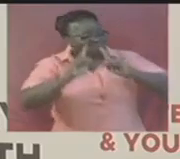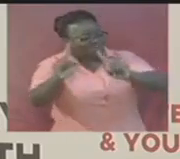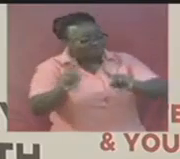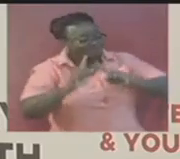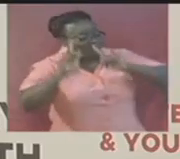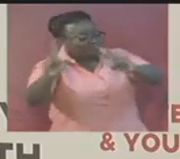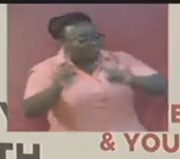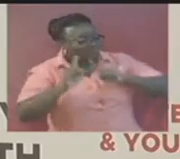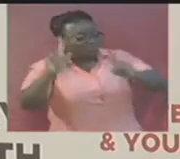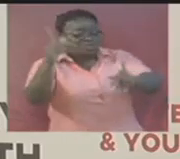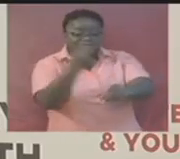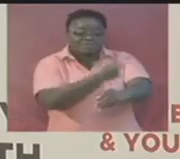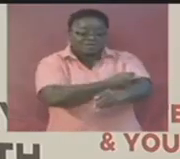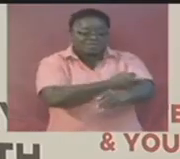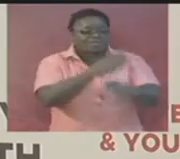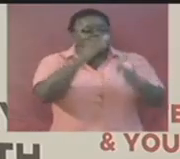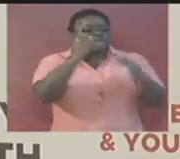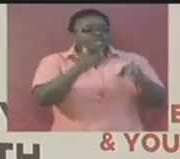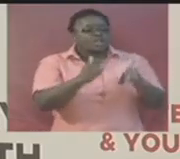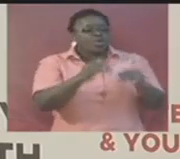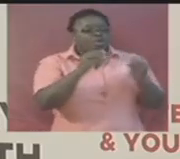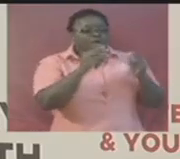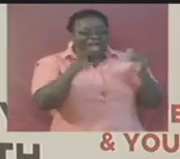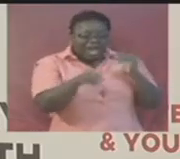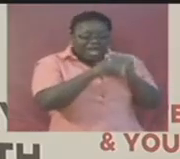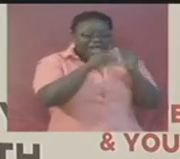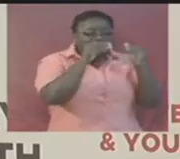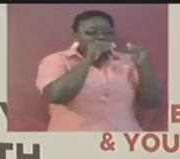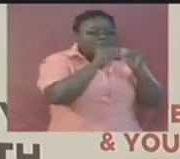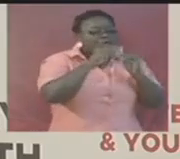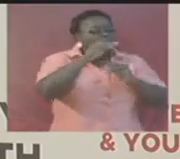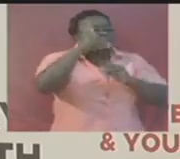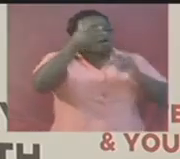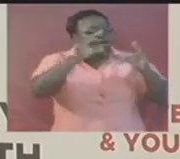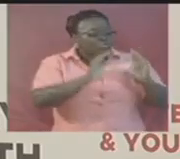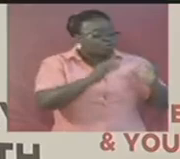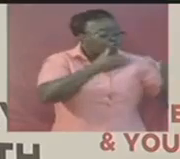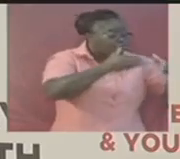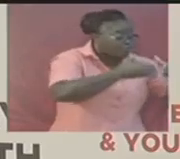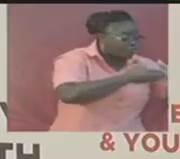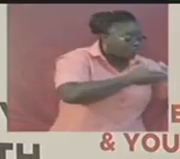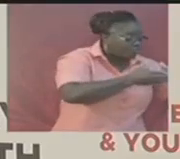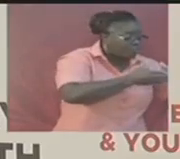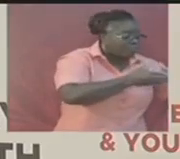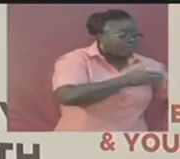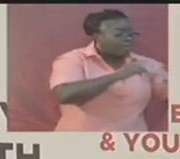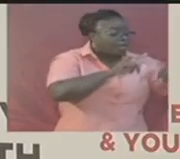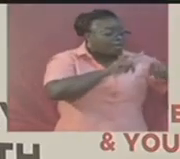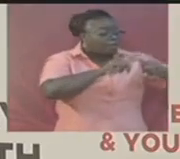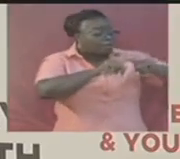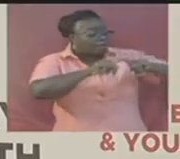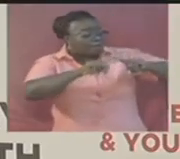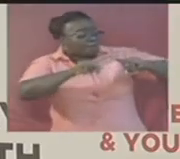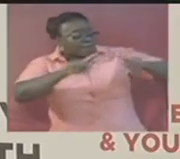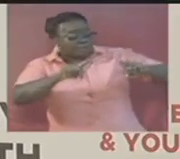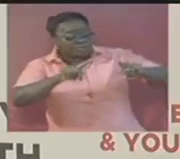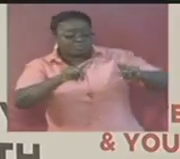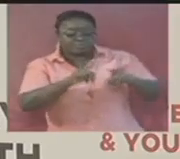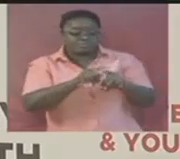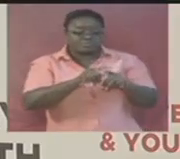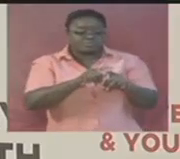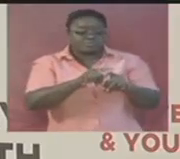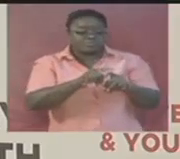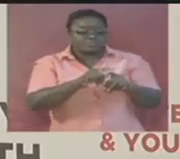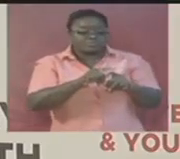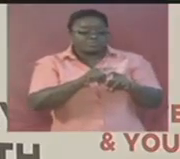now rolling it out to other age groups. Sure, they're still dealing with other groups, younger patients. Why do I need the vaccine, etc. But the point